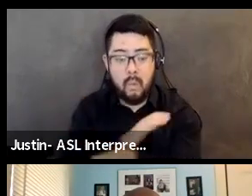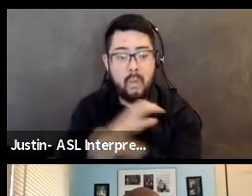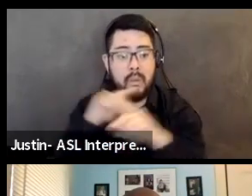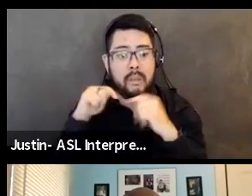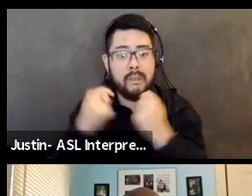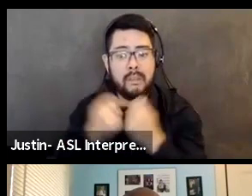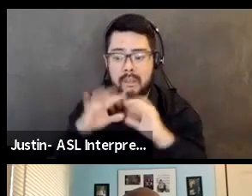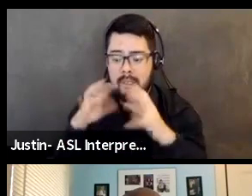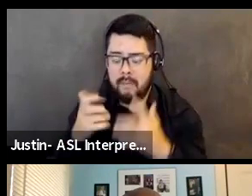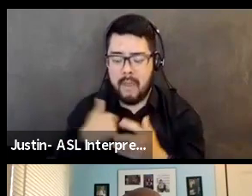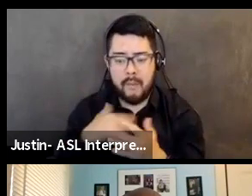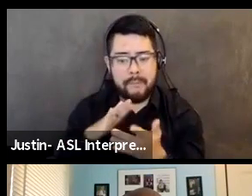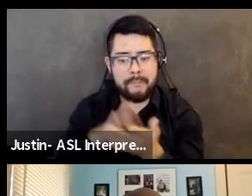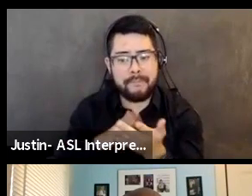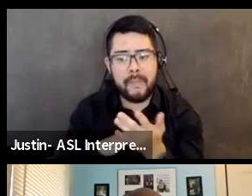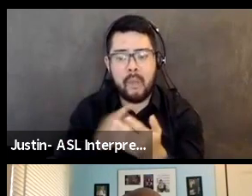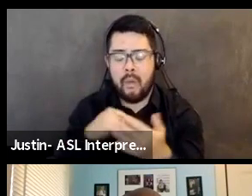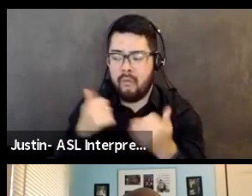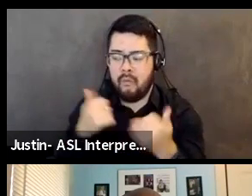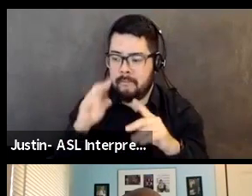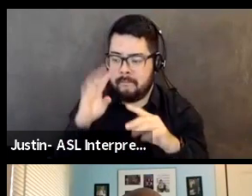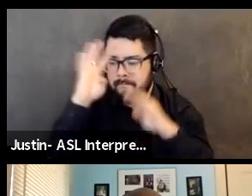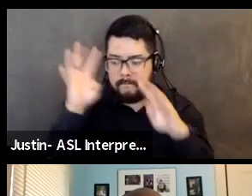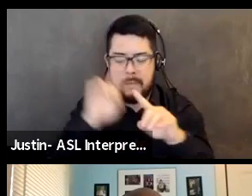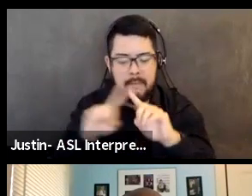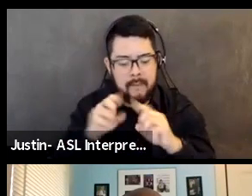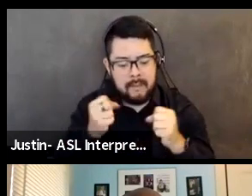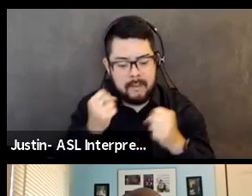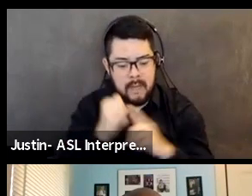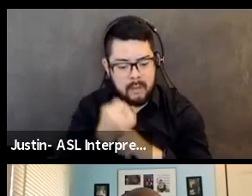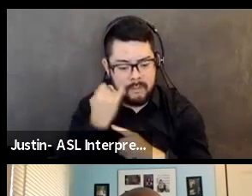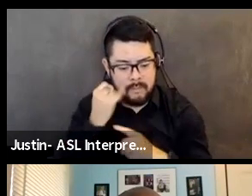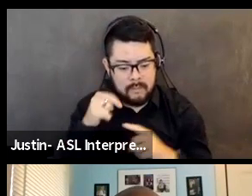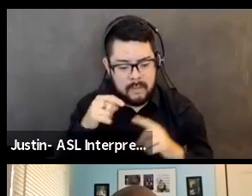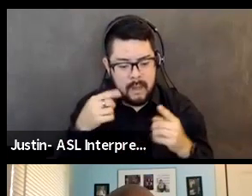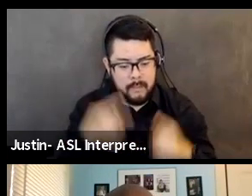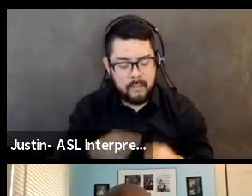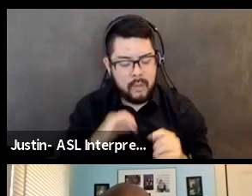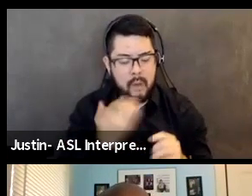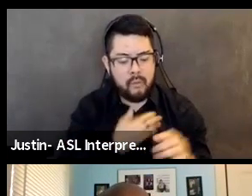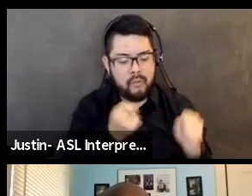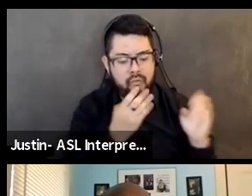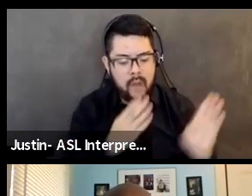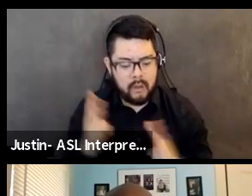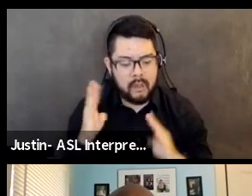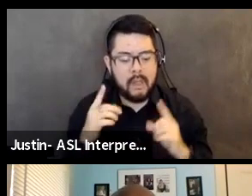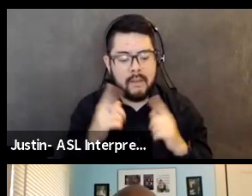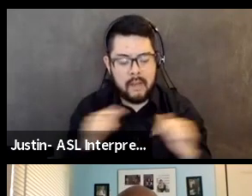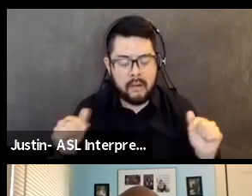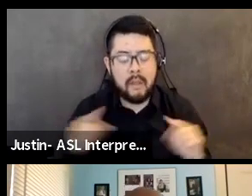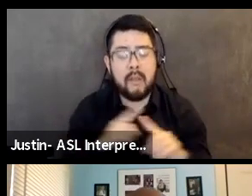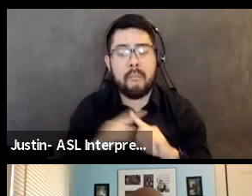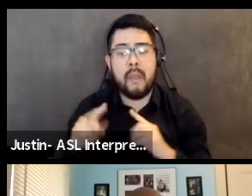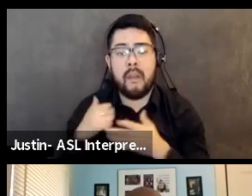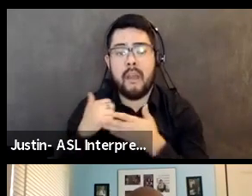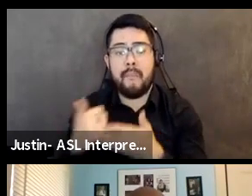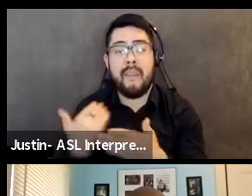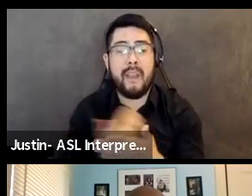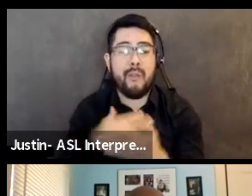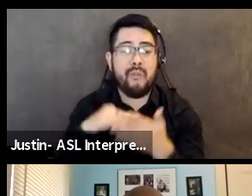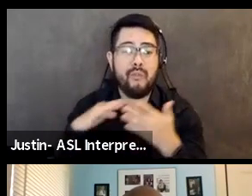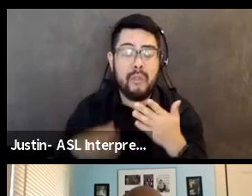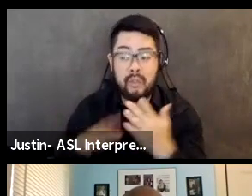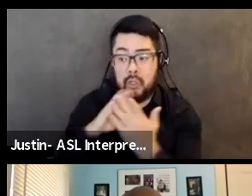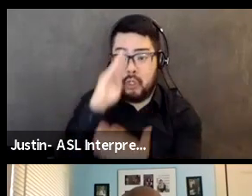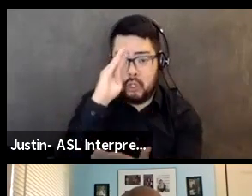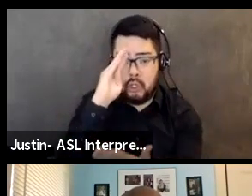scenarios and all the extra work that you put in trying to find a way to get in front of the in front of the students to help them learn as much as